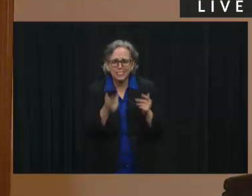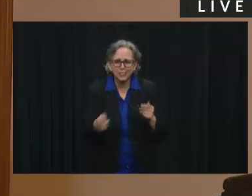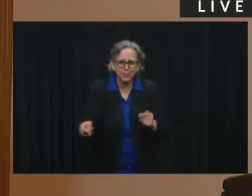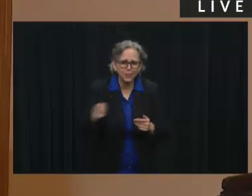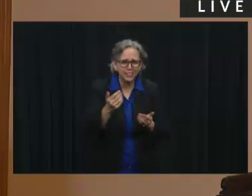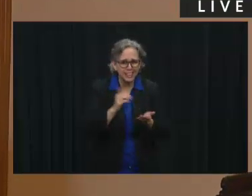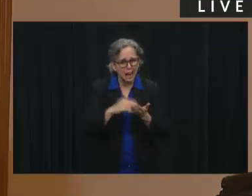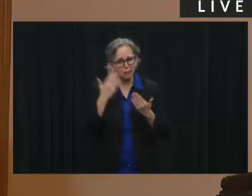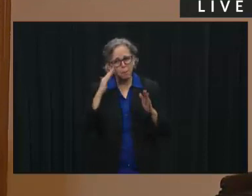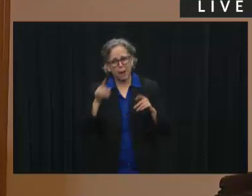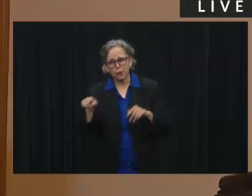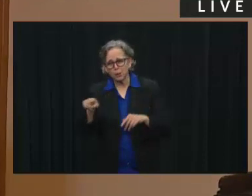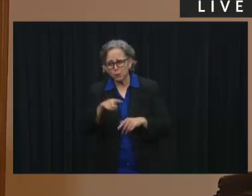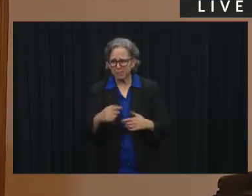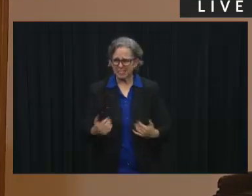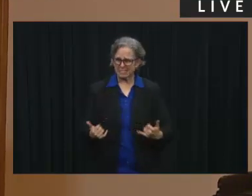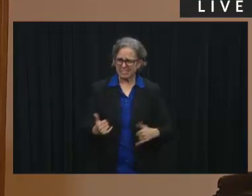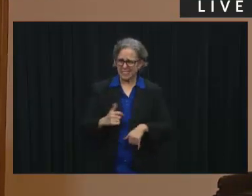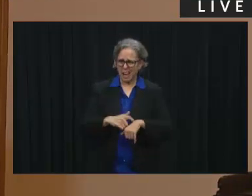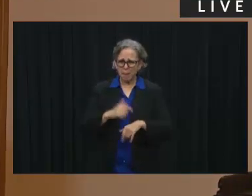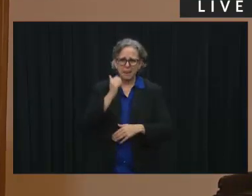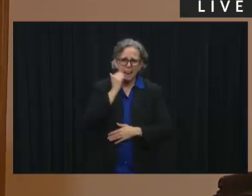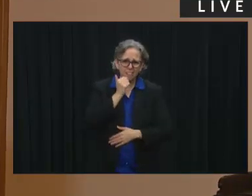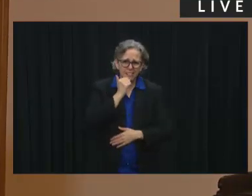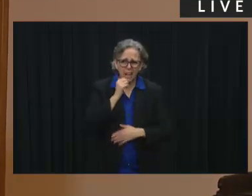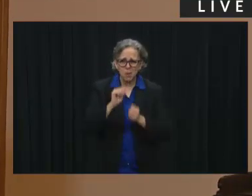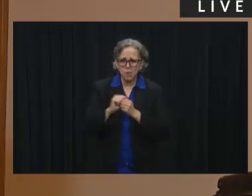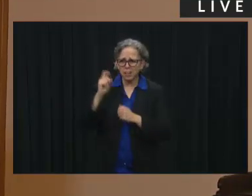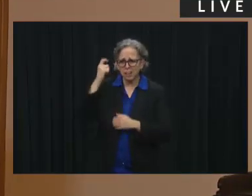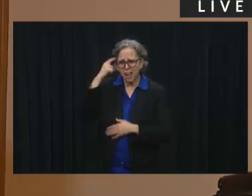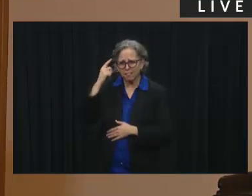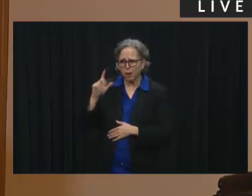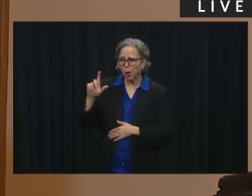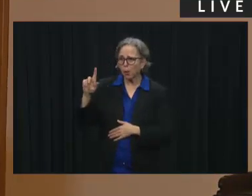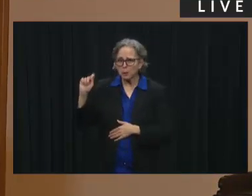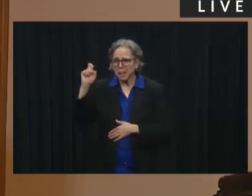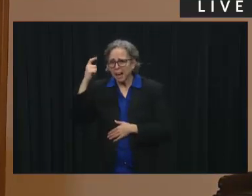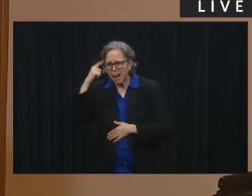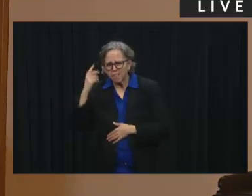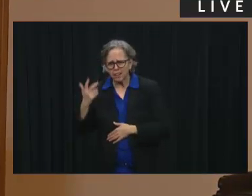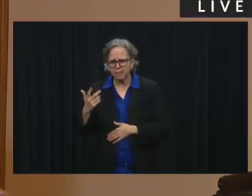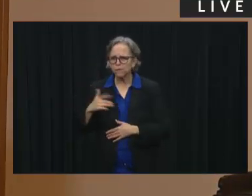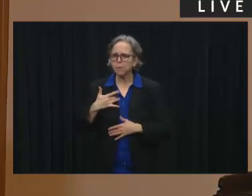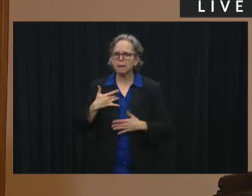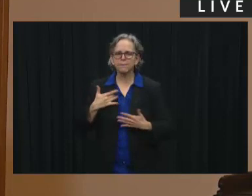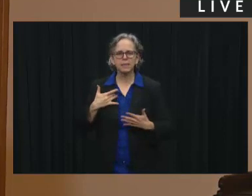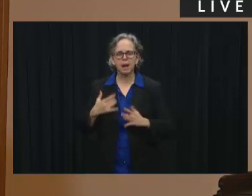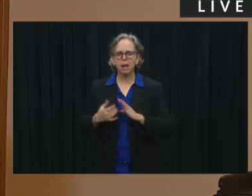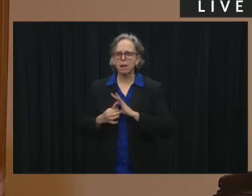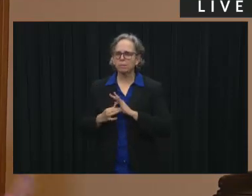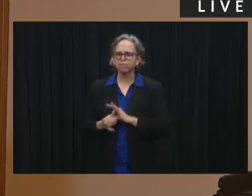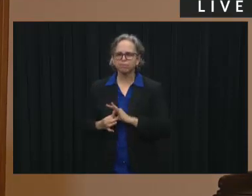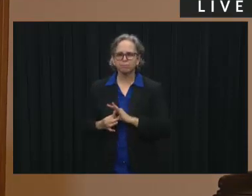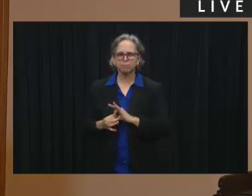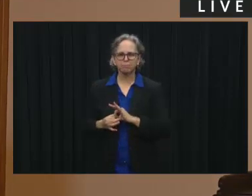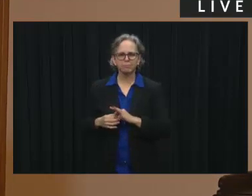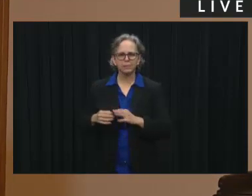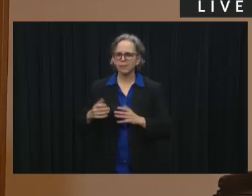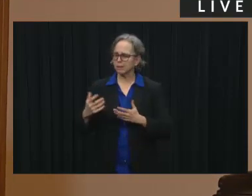being together with the governor and lieutenant governor have been sort of the anchor for me these days. It's a flurry of busyness